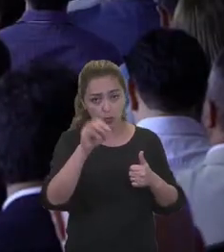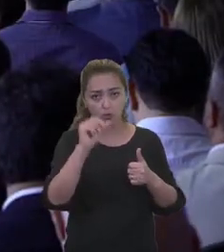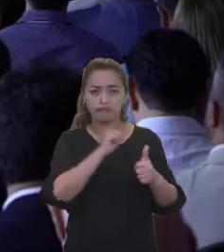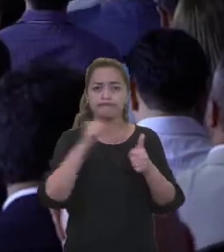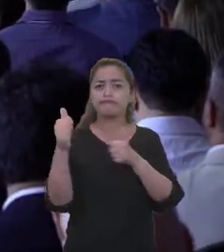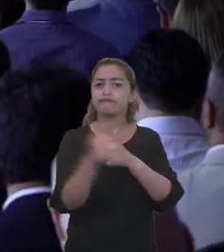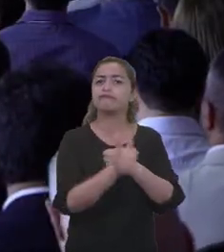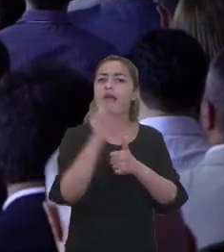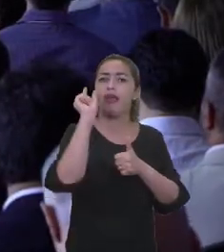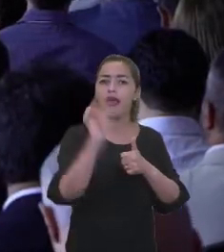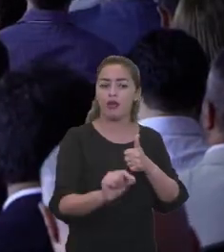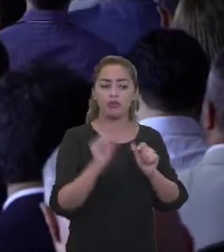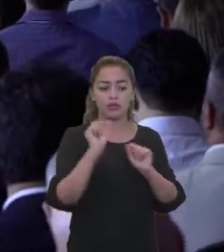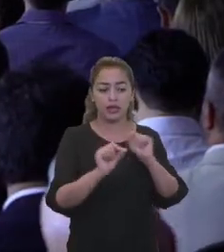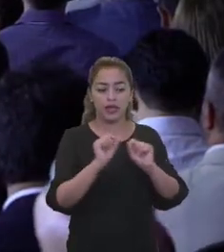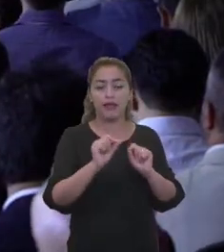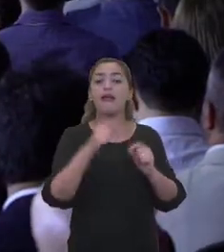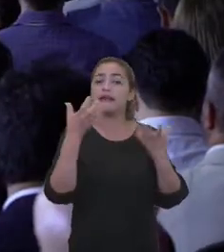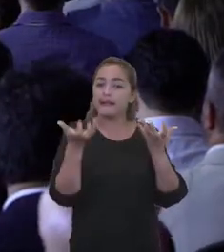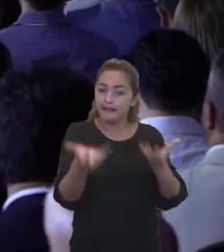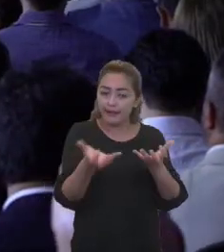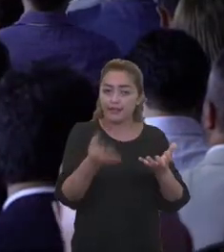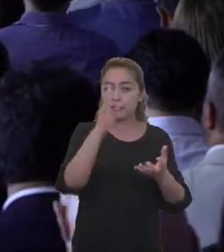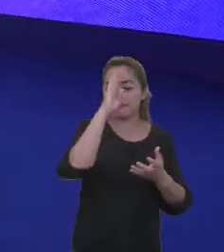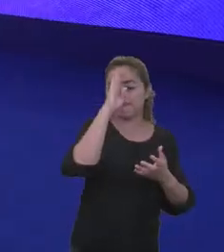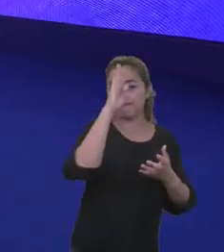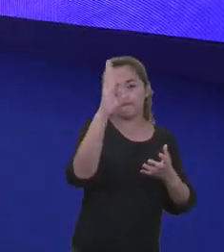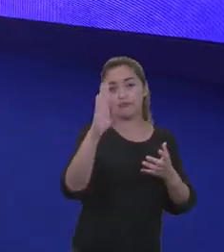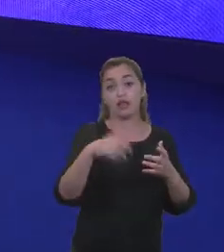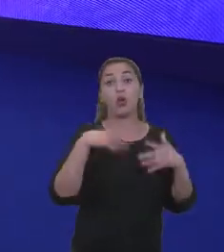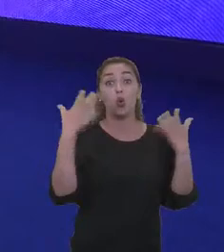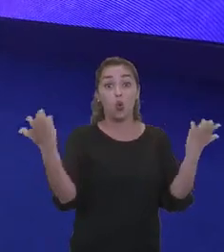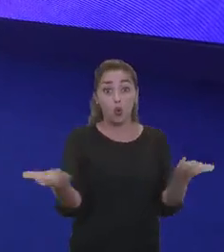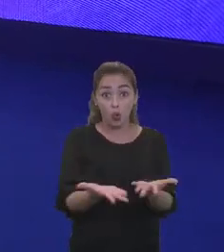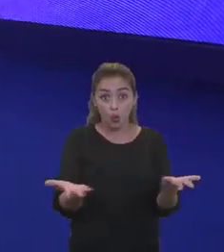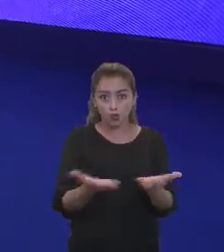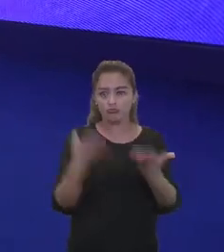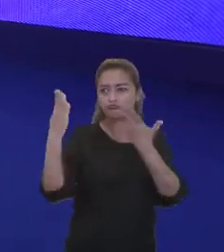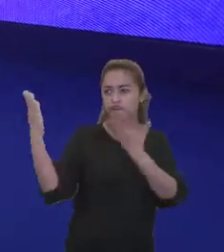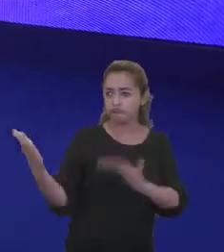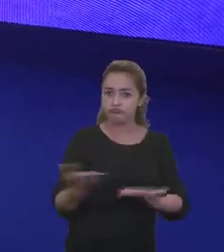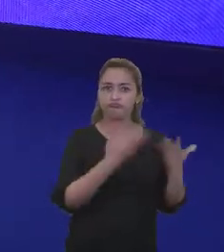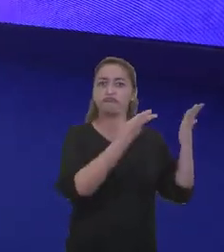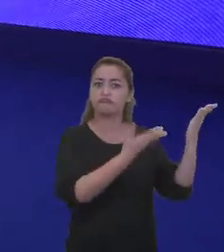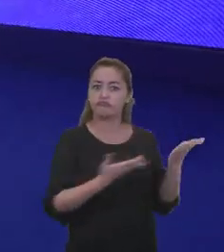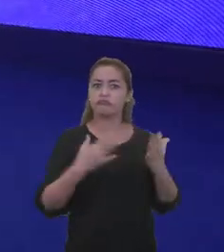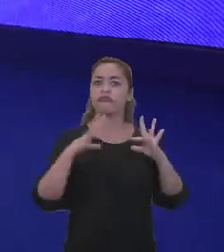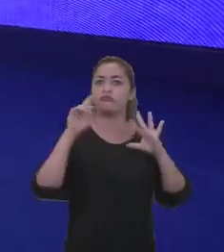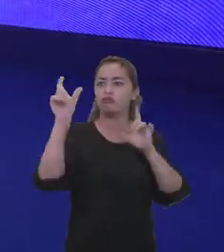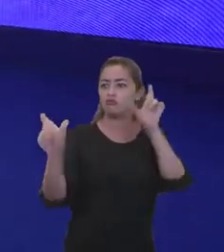occasions that we want to be leaders, and this is the way forward. We are inviting